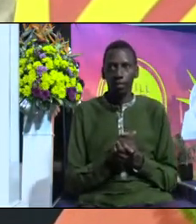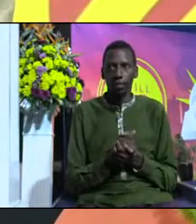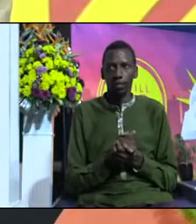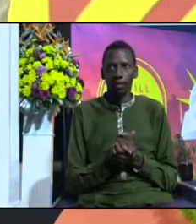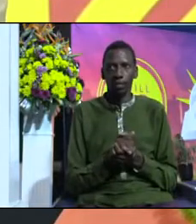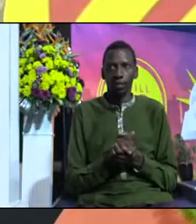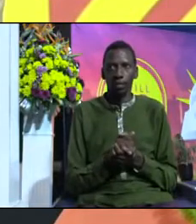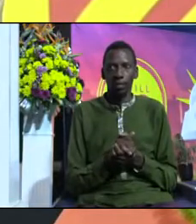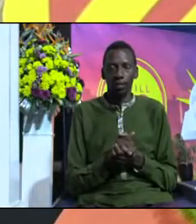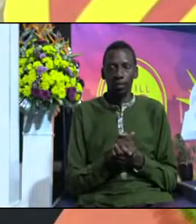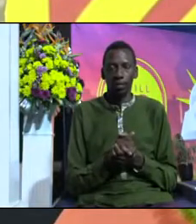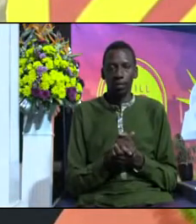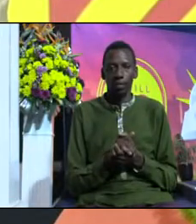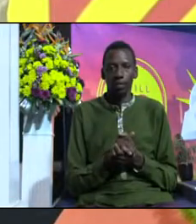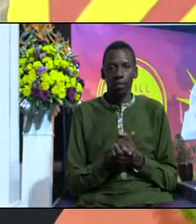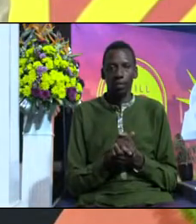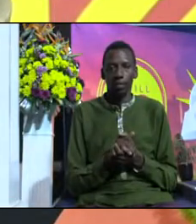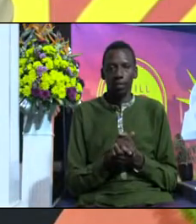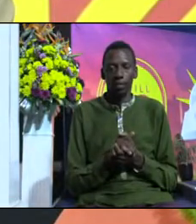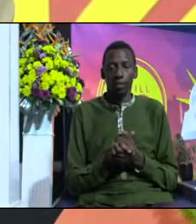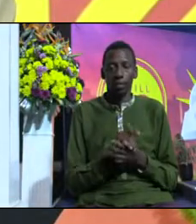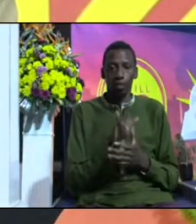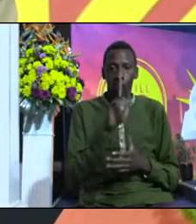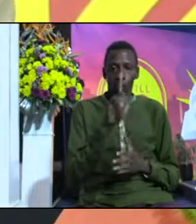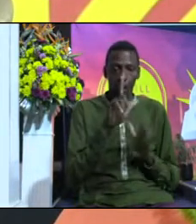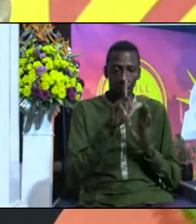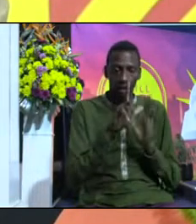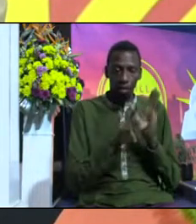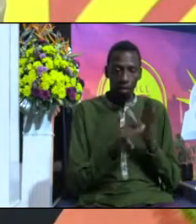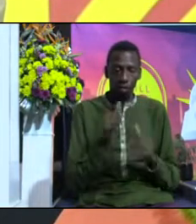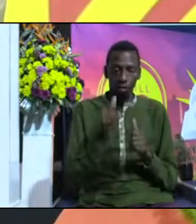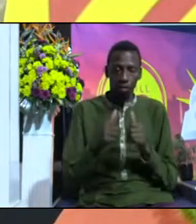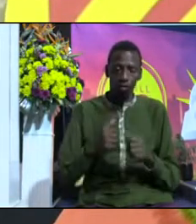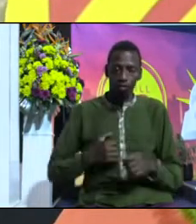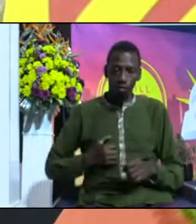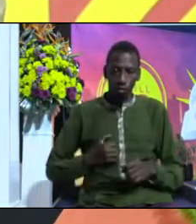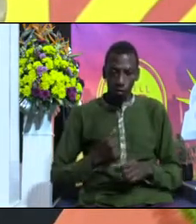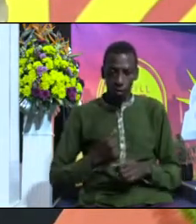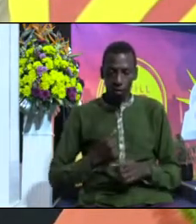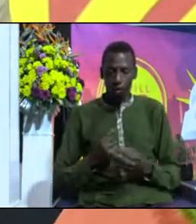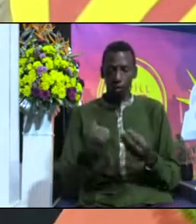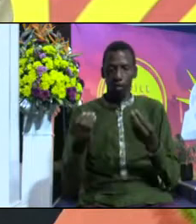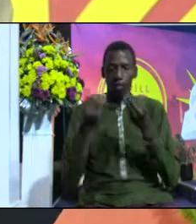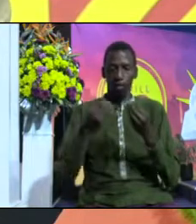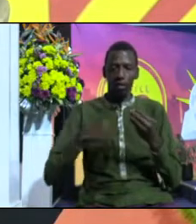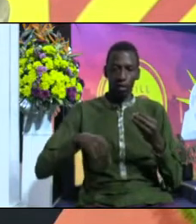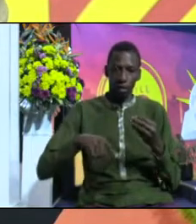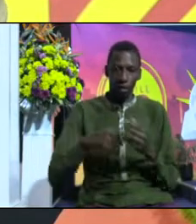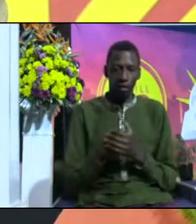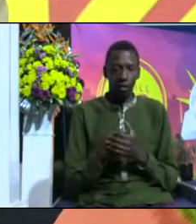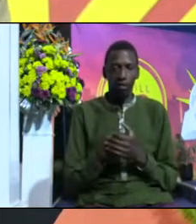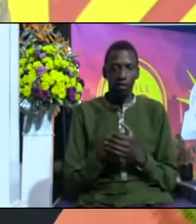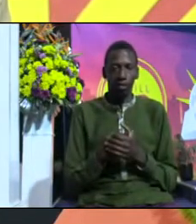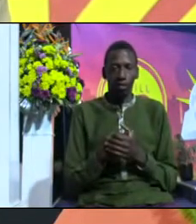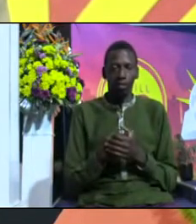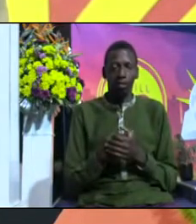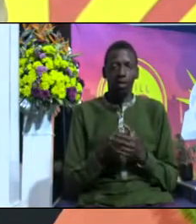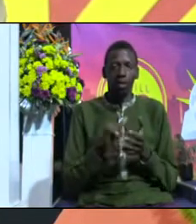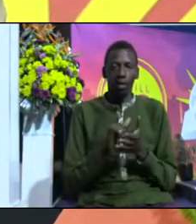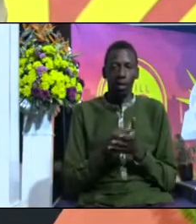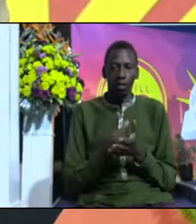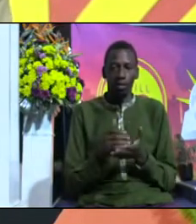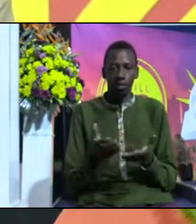One of the lessons that Joseph teaches us, that he brings good